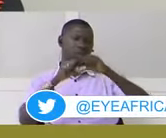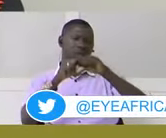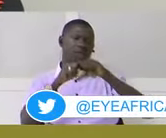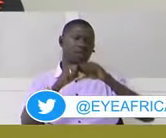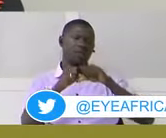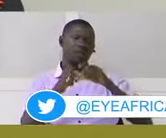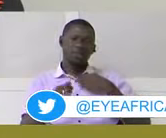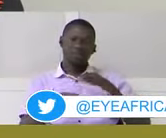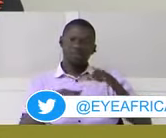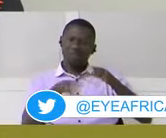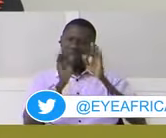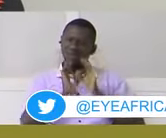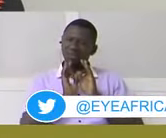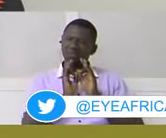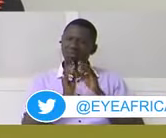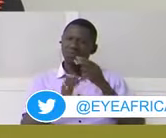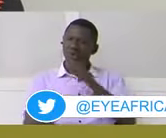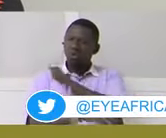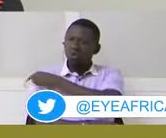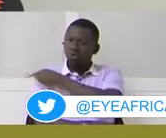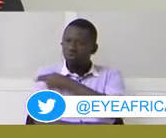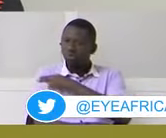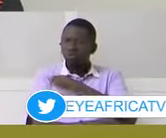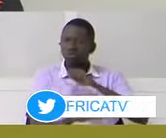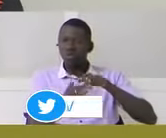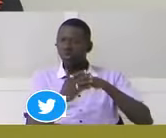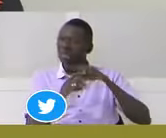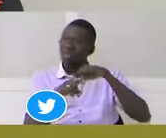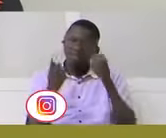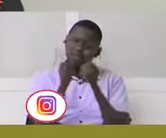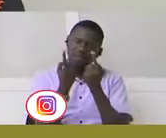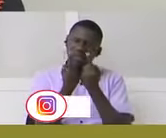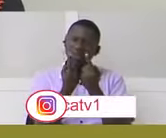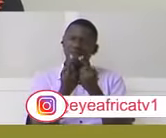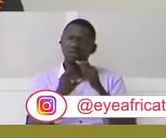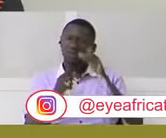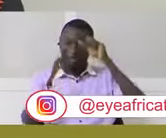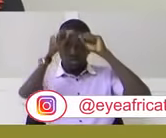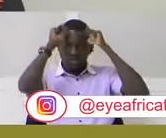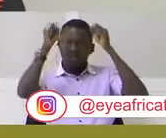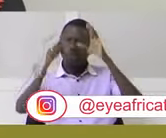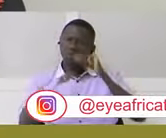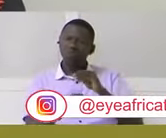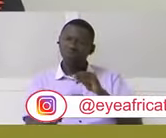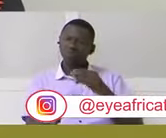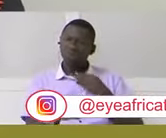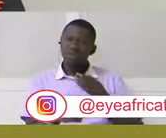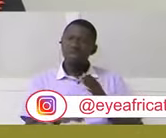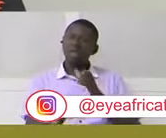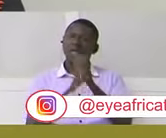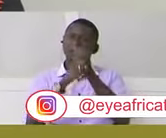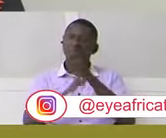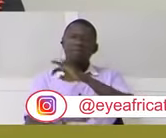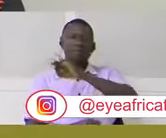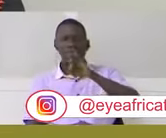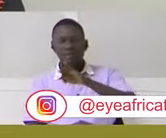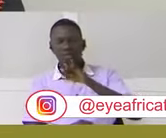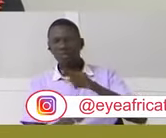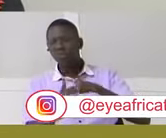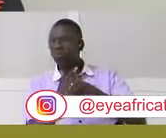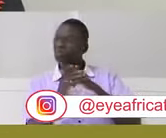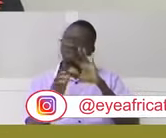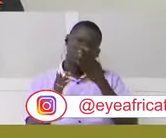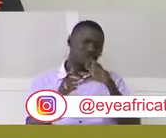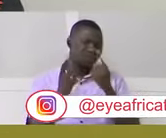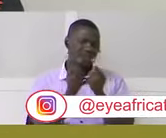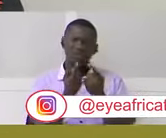or anything that the government did to actually pursue his family or anything like that. But accident me along